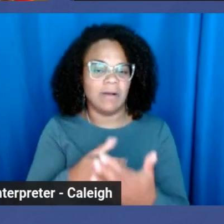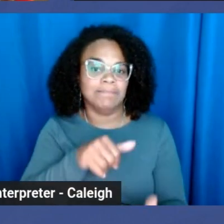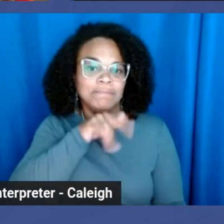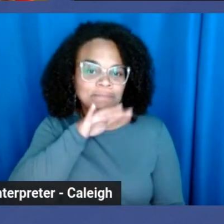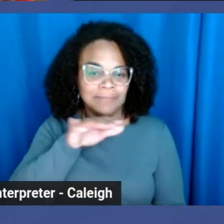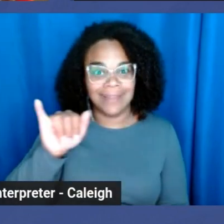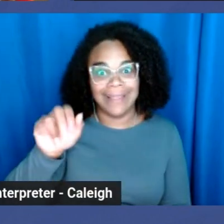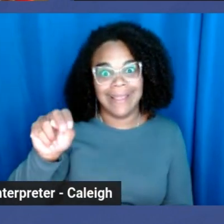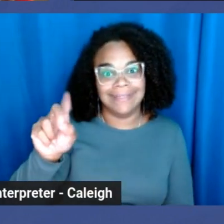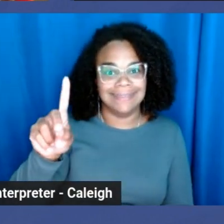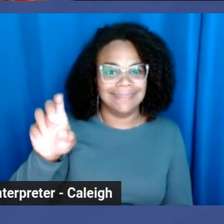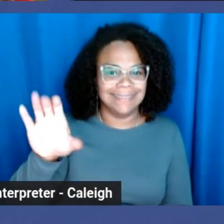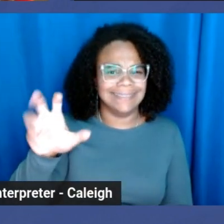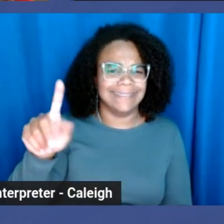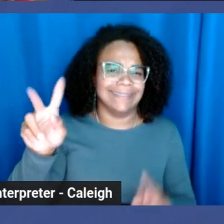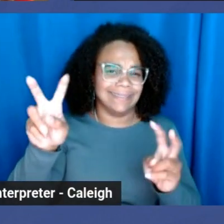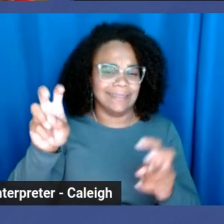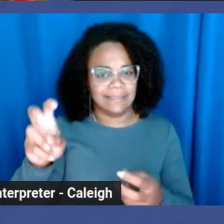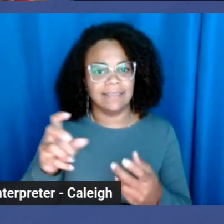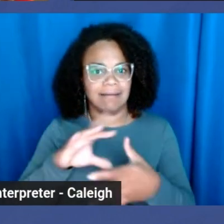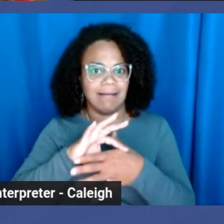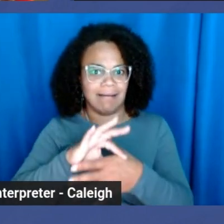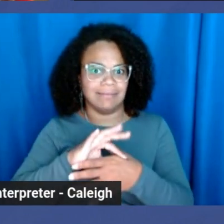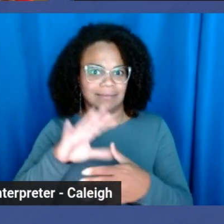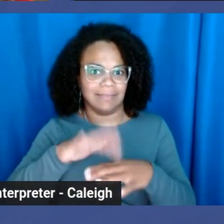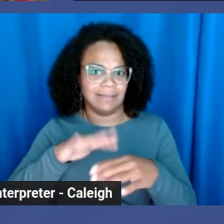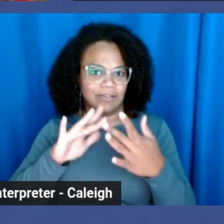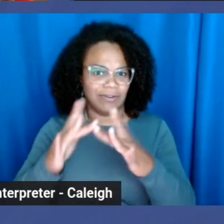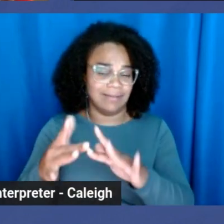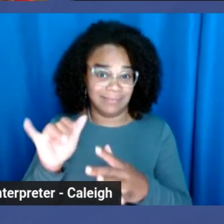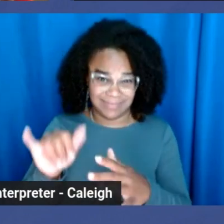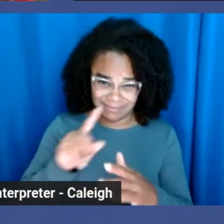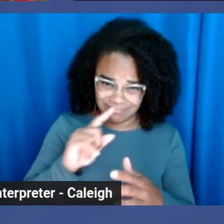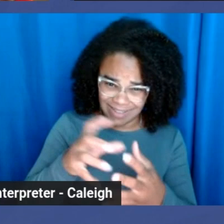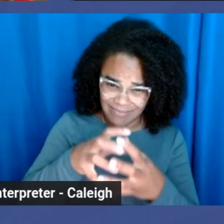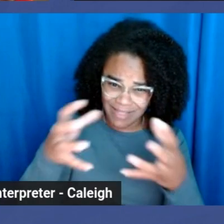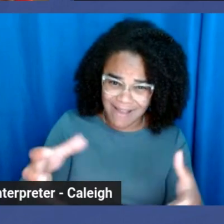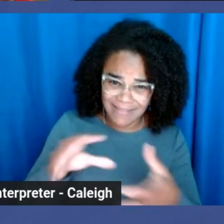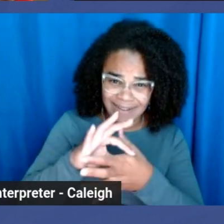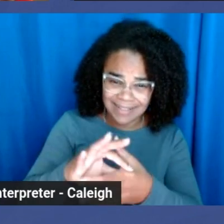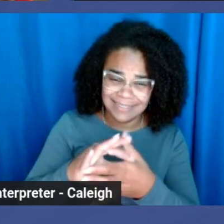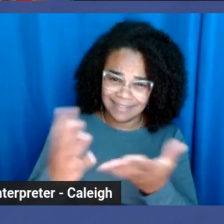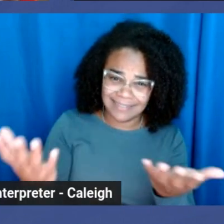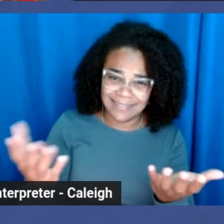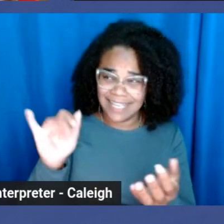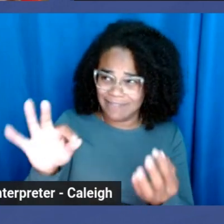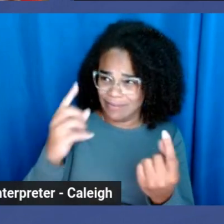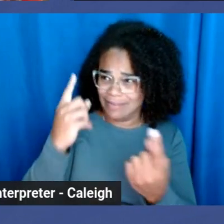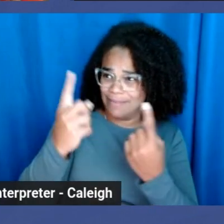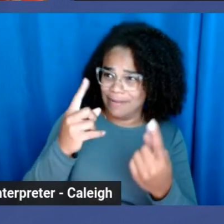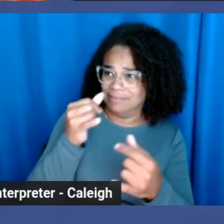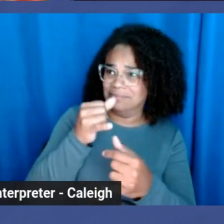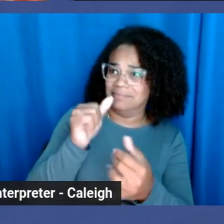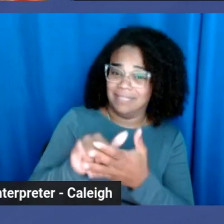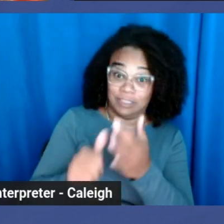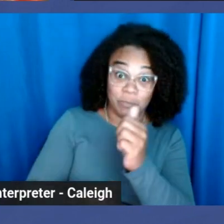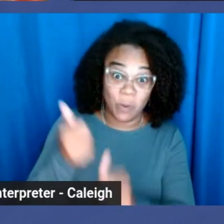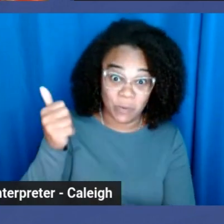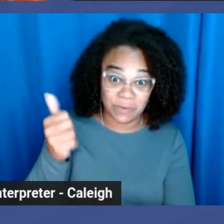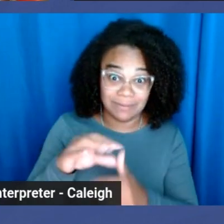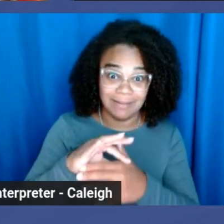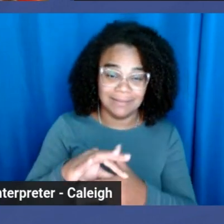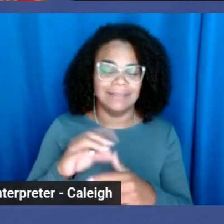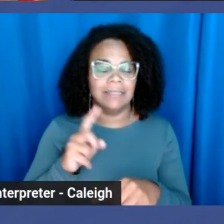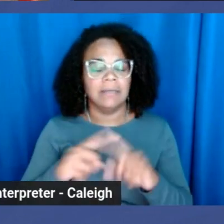internet. That's a lot of content when you come to think of it. Arguably, most of it. But the